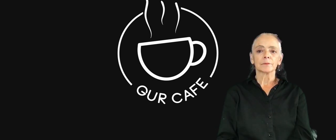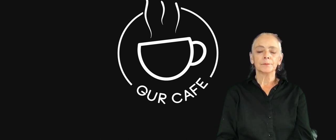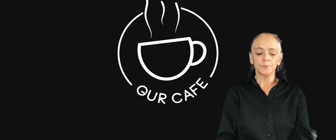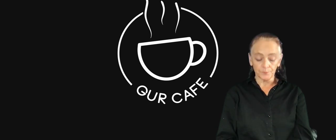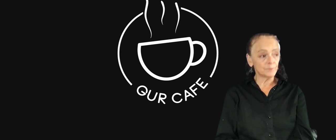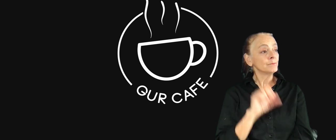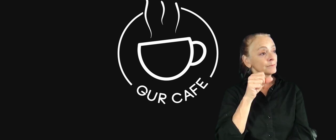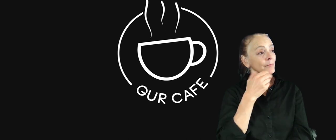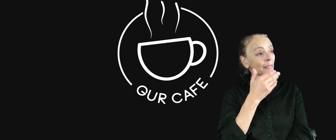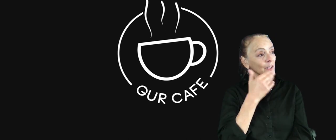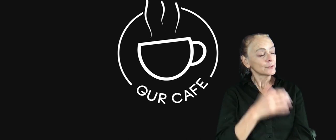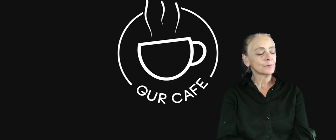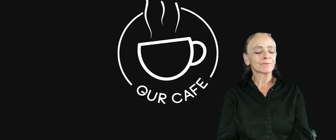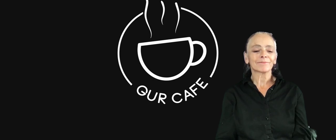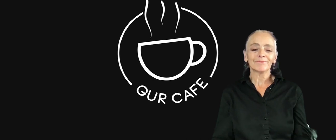Thank you. Thanks, Lainey.